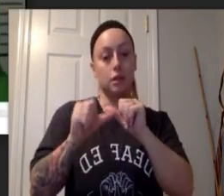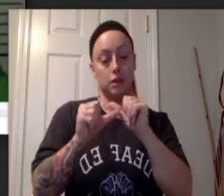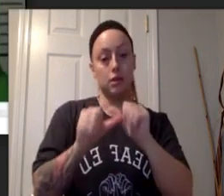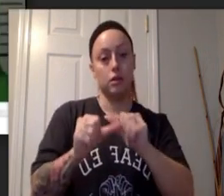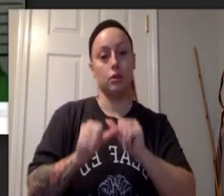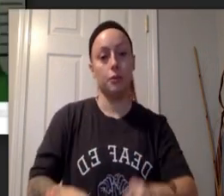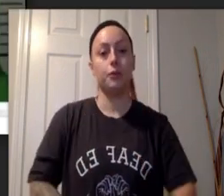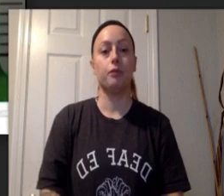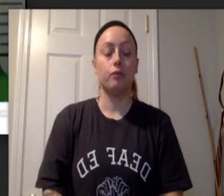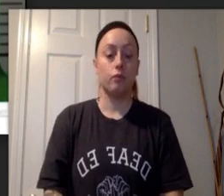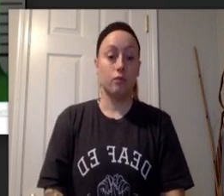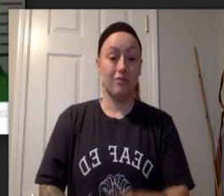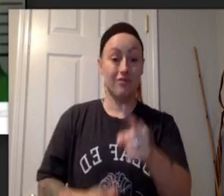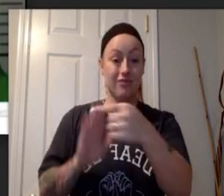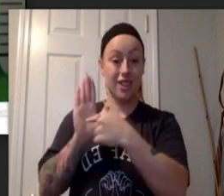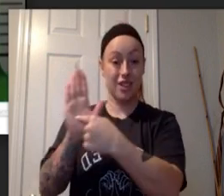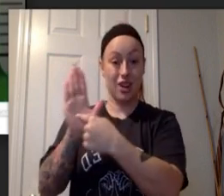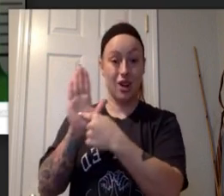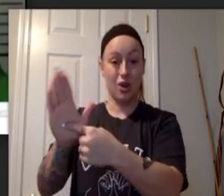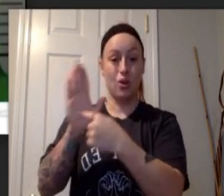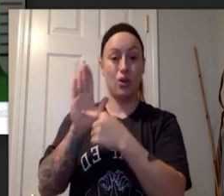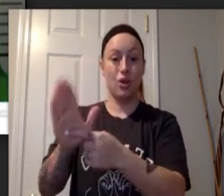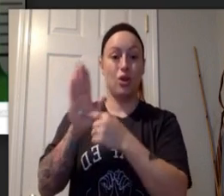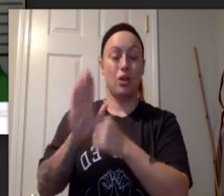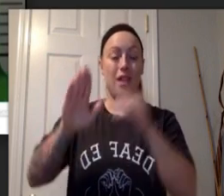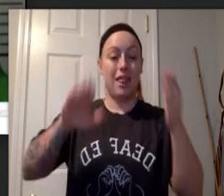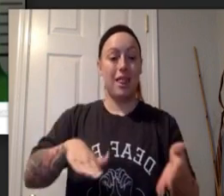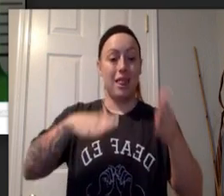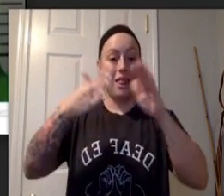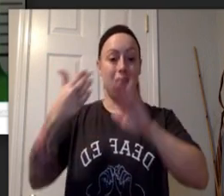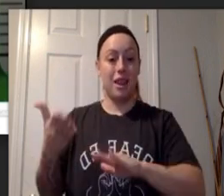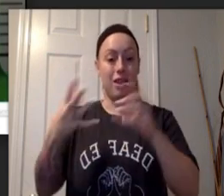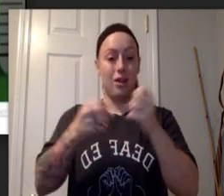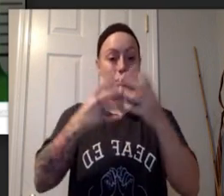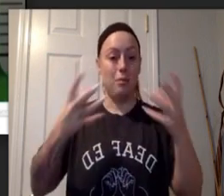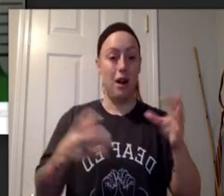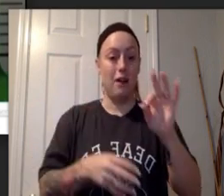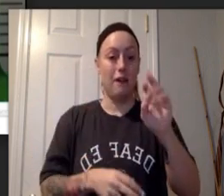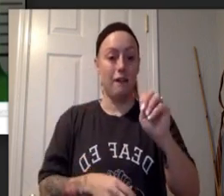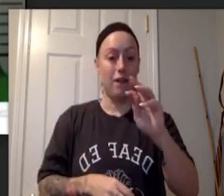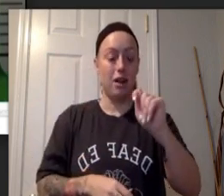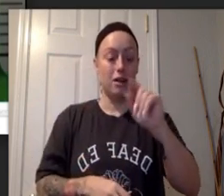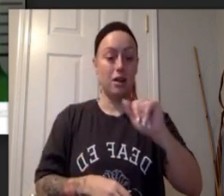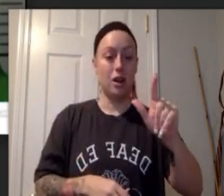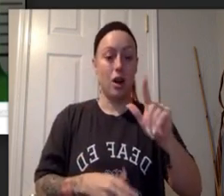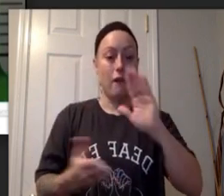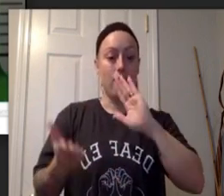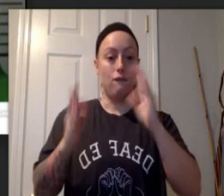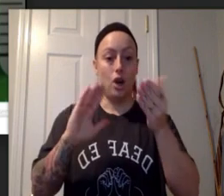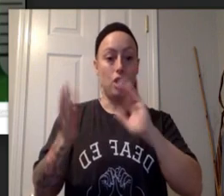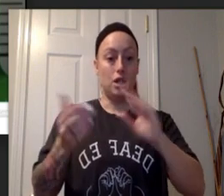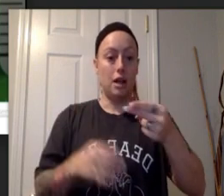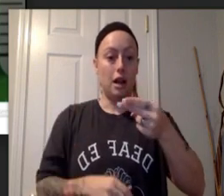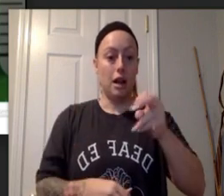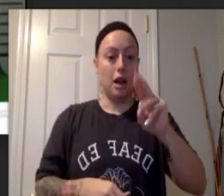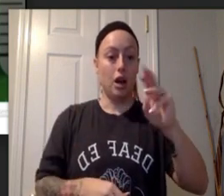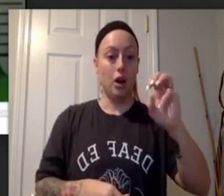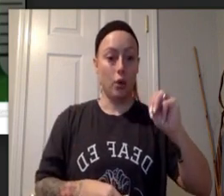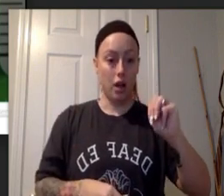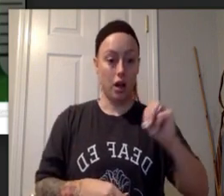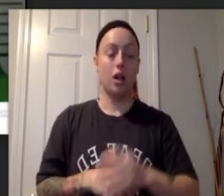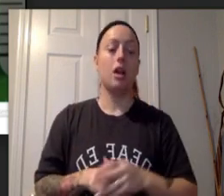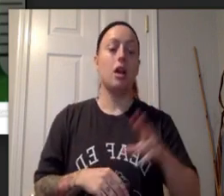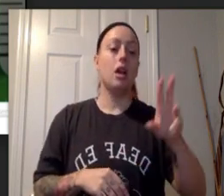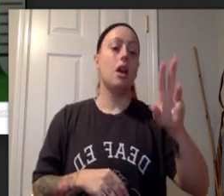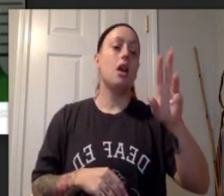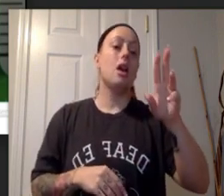overdoses. This right here is just showing you a lethal amount of fentanyl versus heroin. Again, for someone who is opioid naive, no